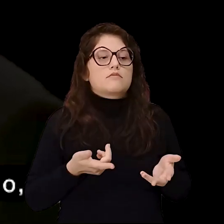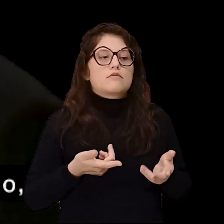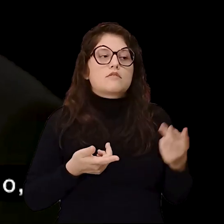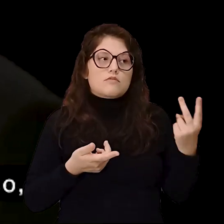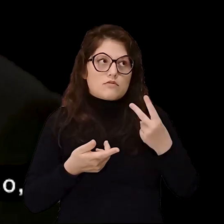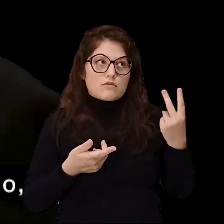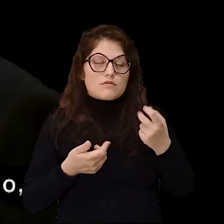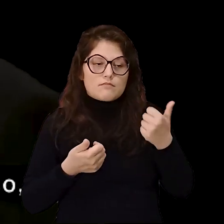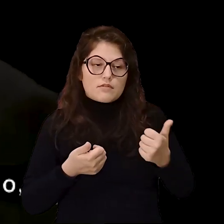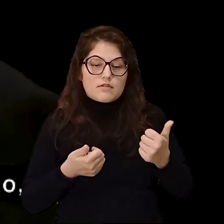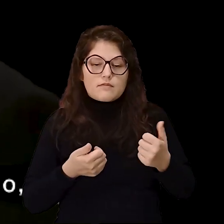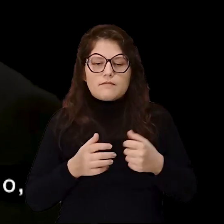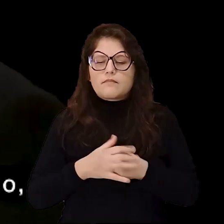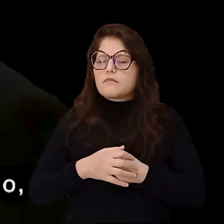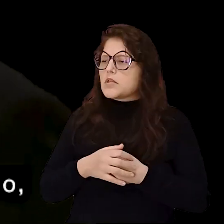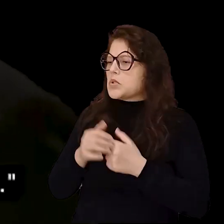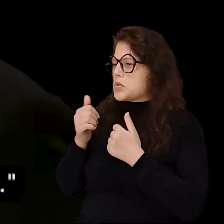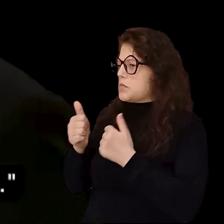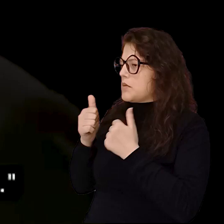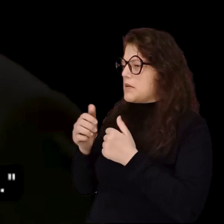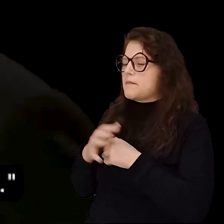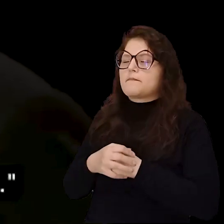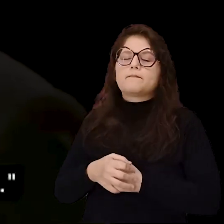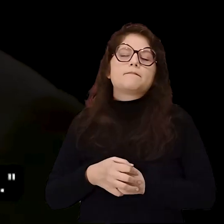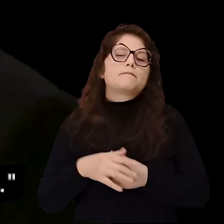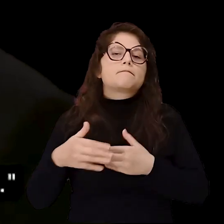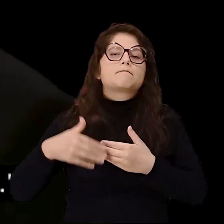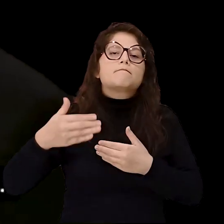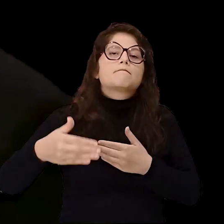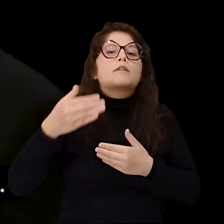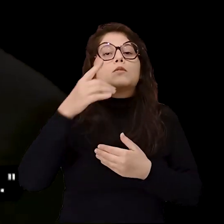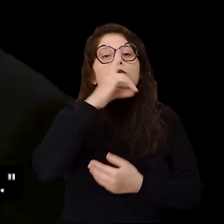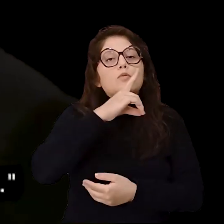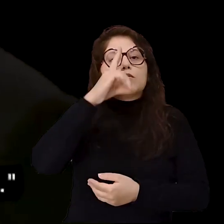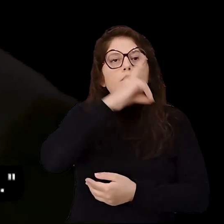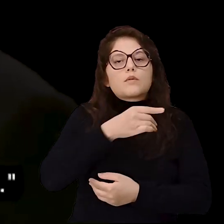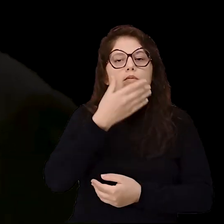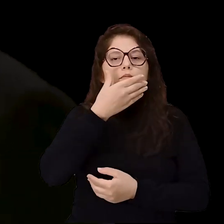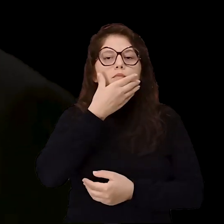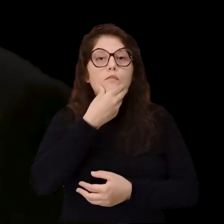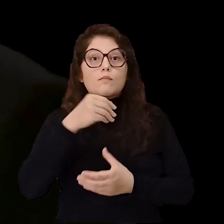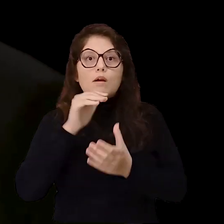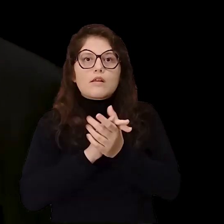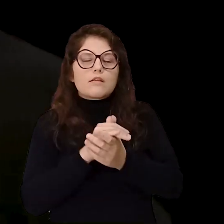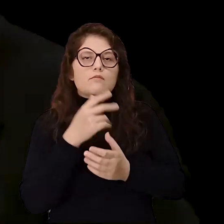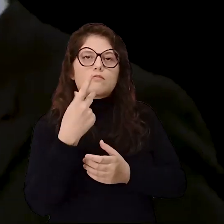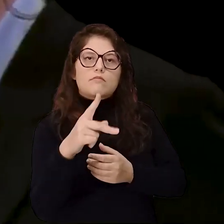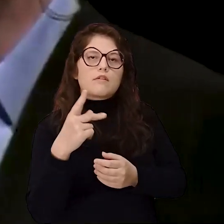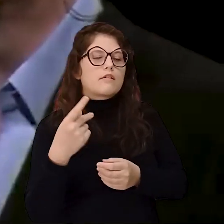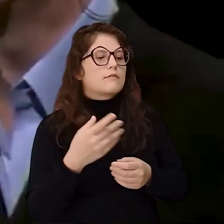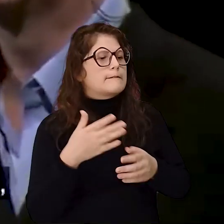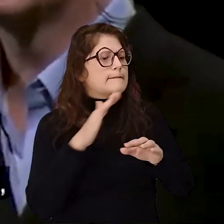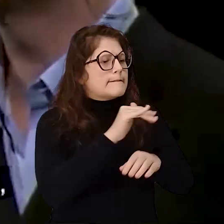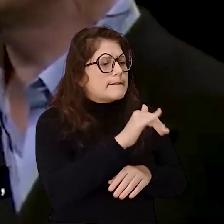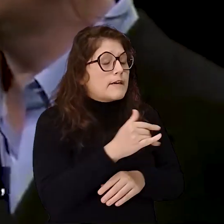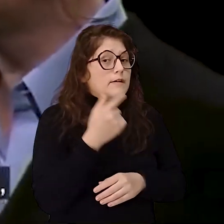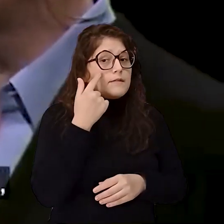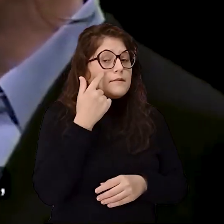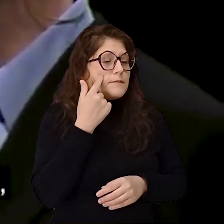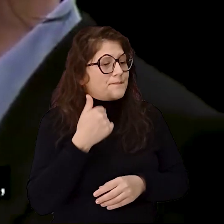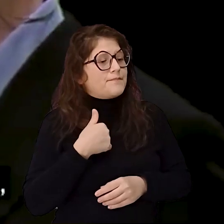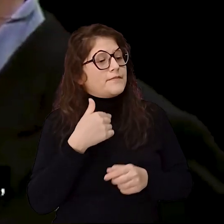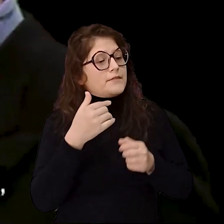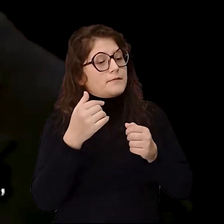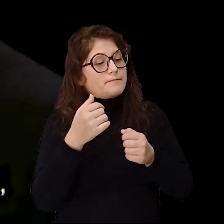He's really the kind of guy to whom this wouldn't make any sense. So it's just between us. And I said, yes, that's fine. On Sunday